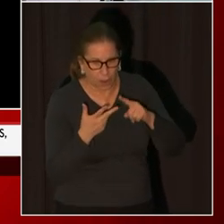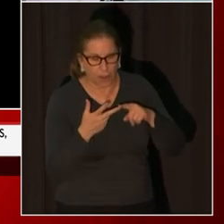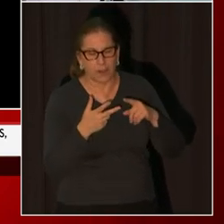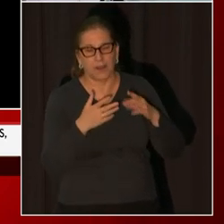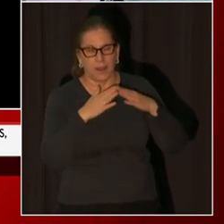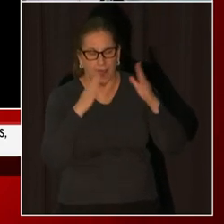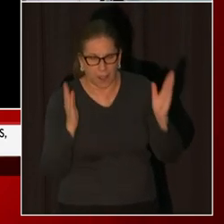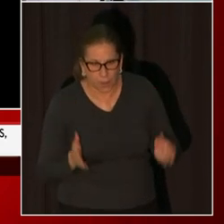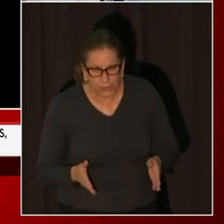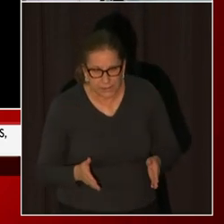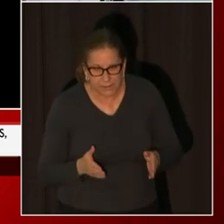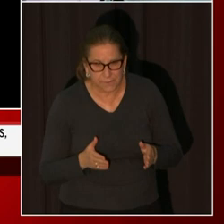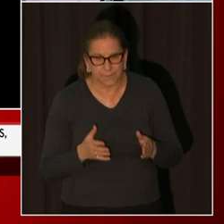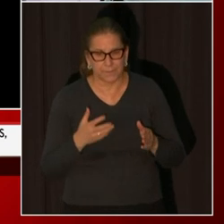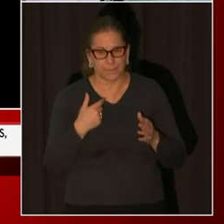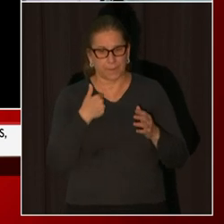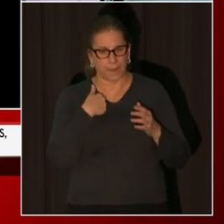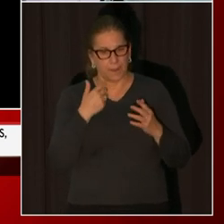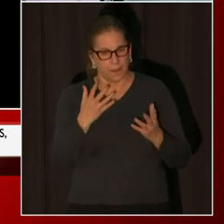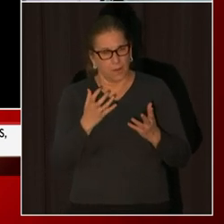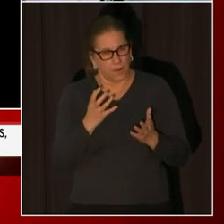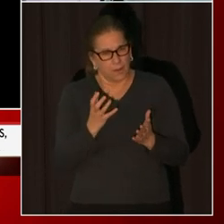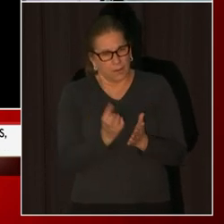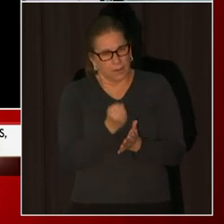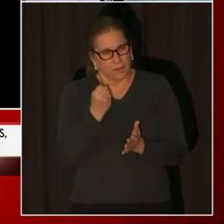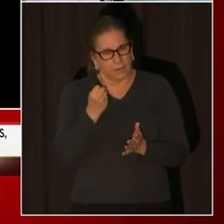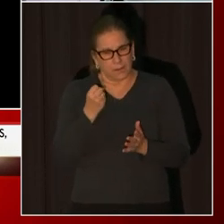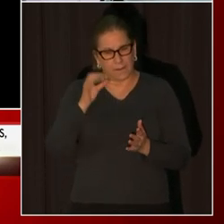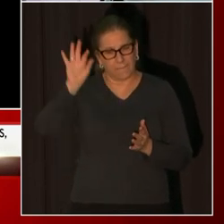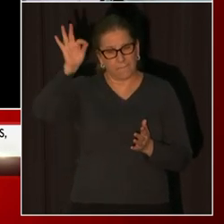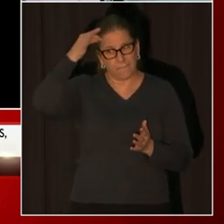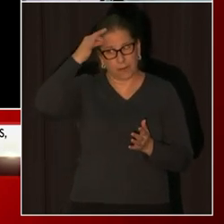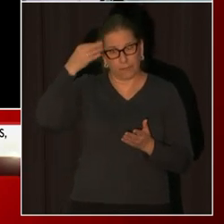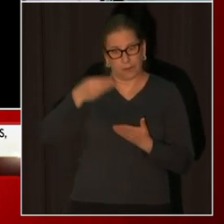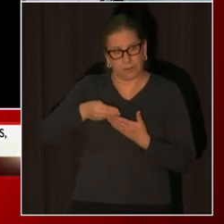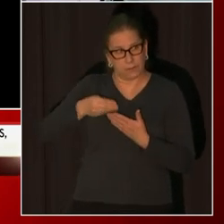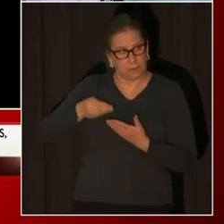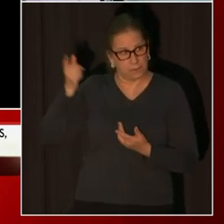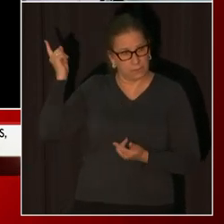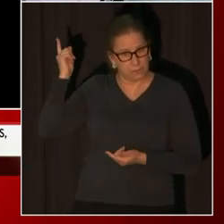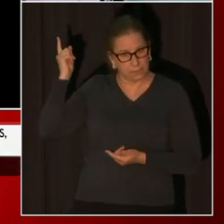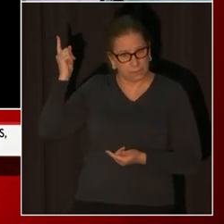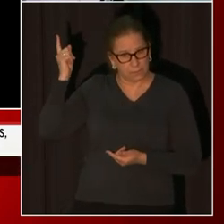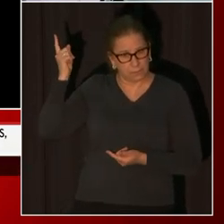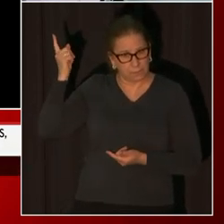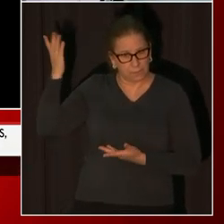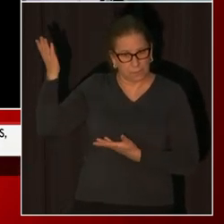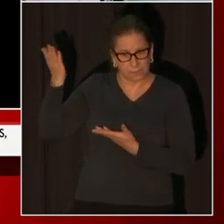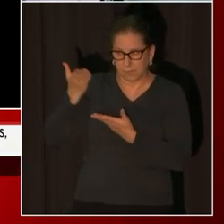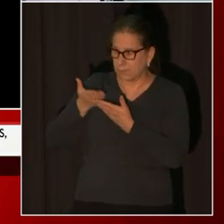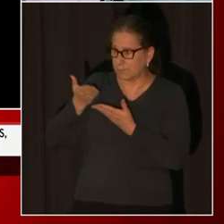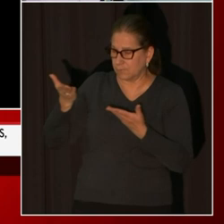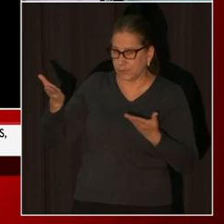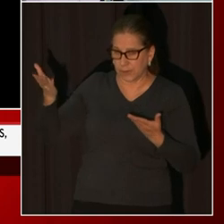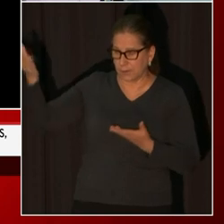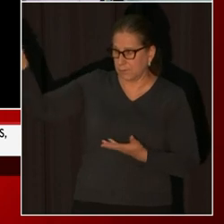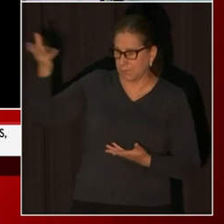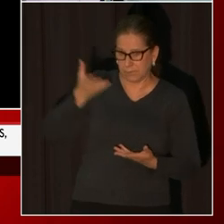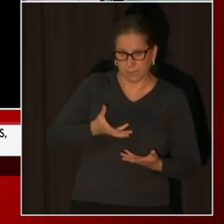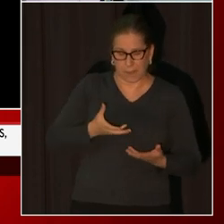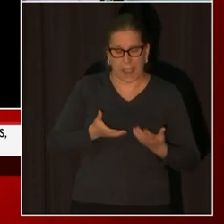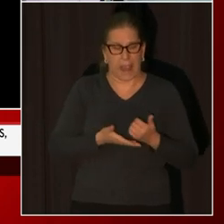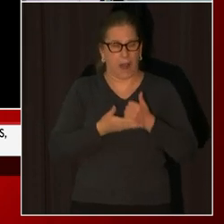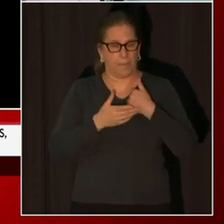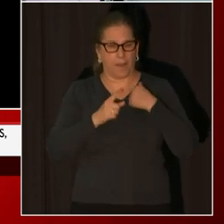leverage our federal resources that will allow us to both respond to what we're seeing as immediate needs for the COVID-19 public